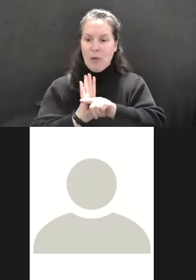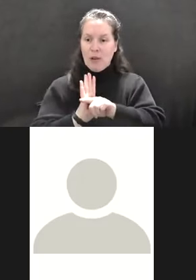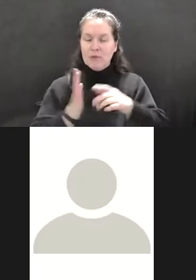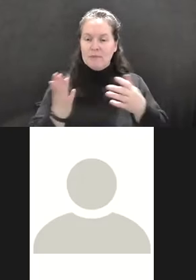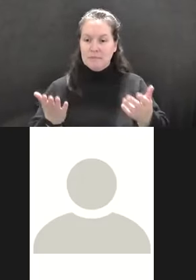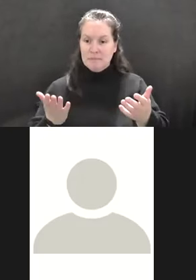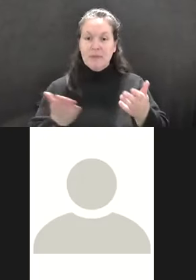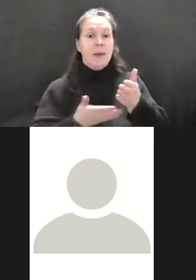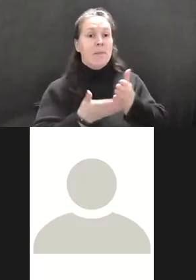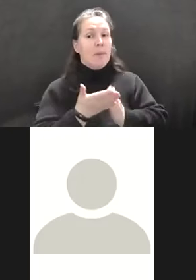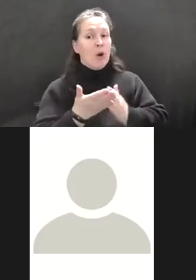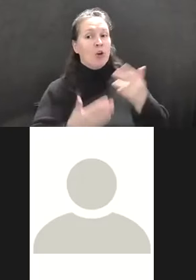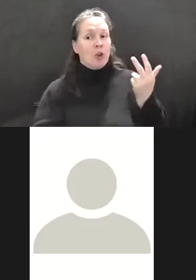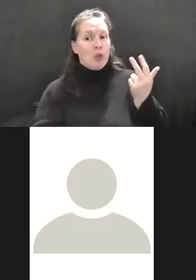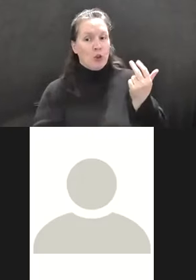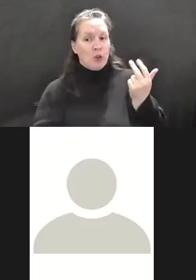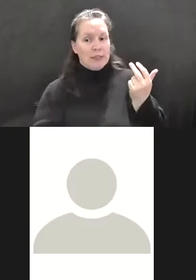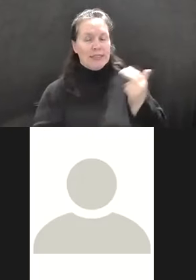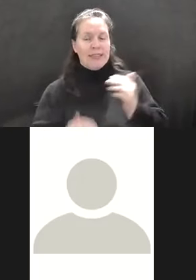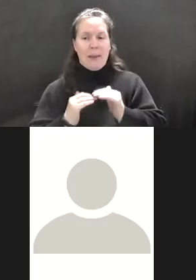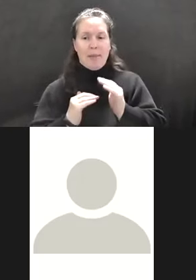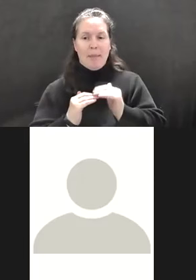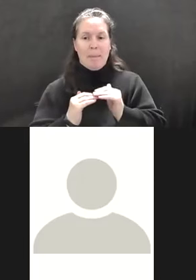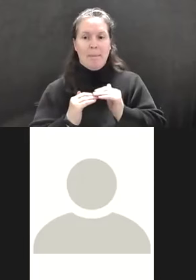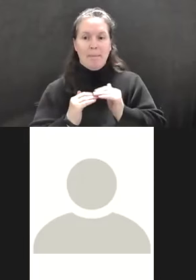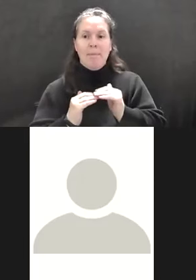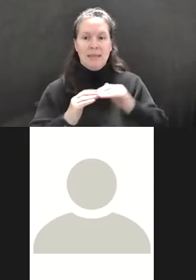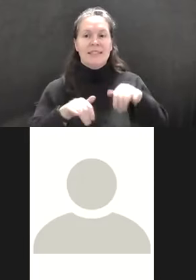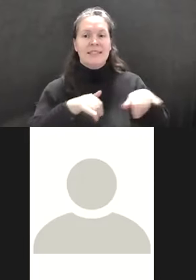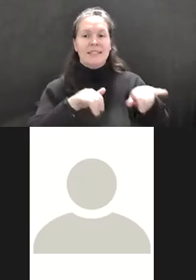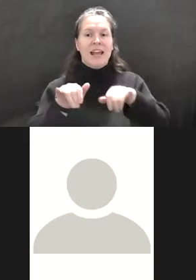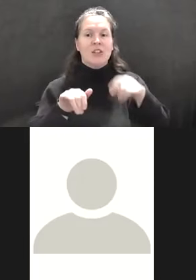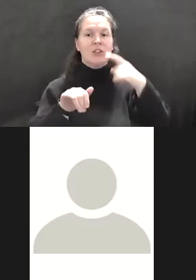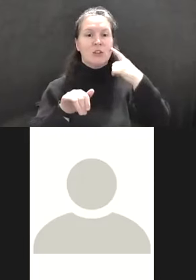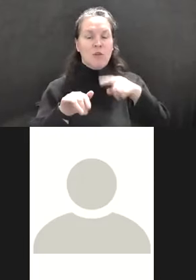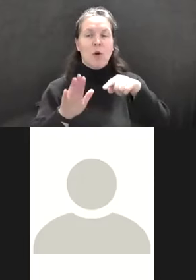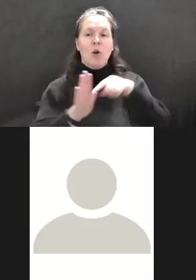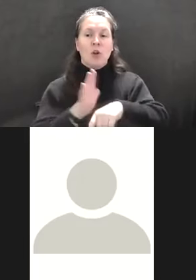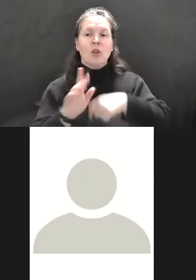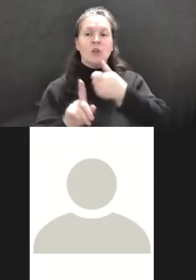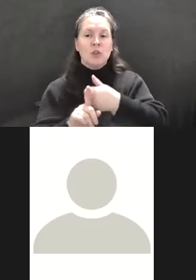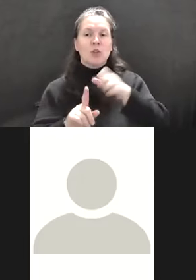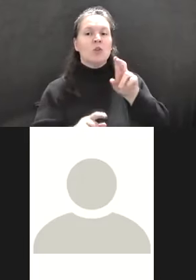part 13 is the minimum standards for suicide trainings.